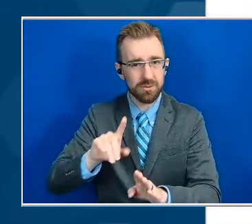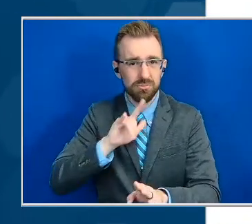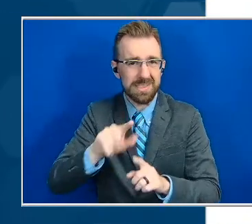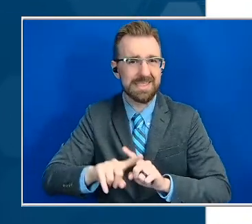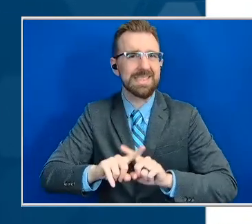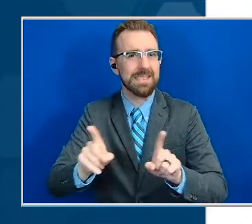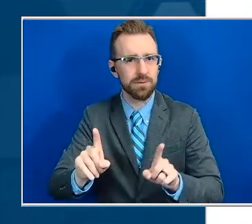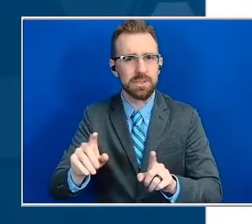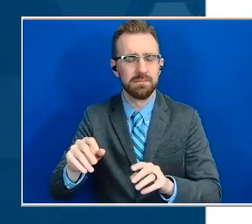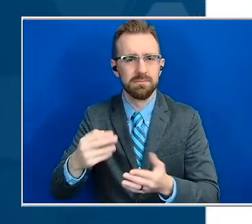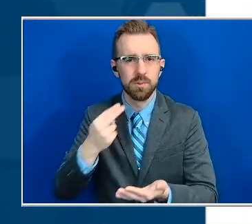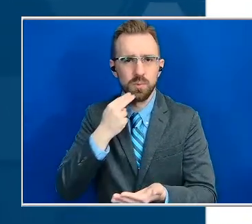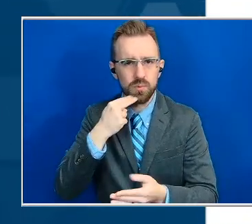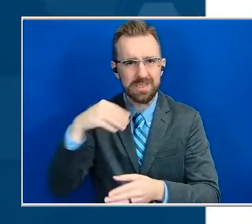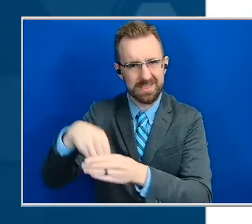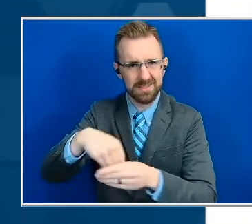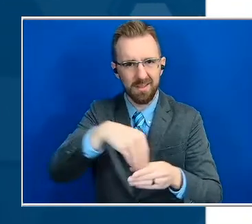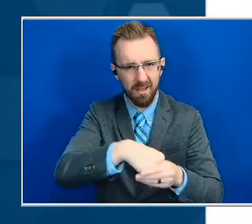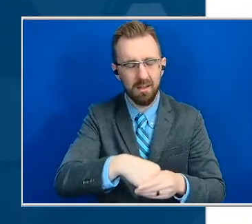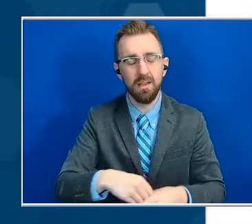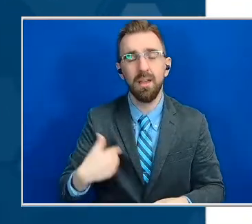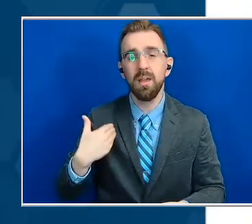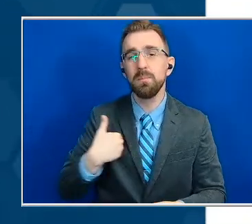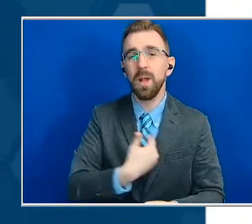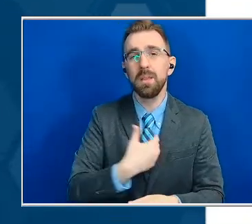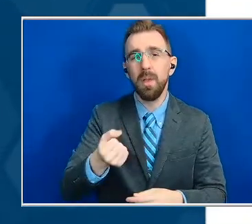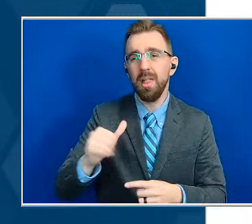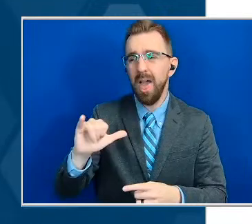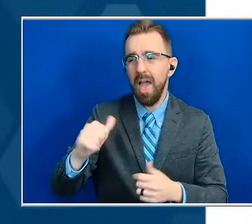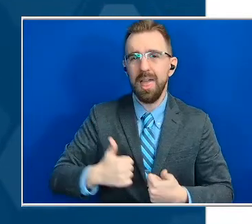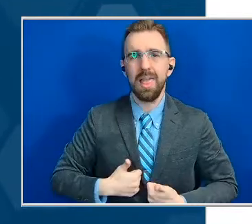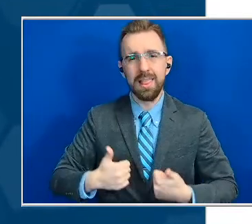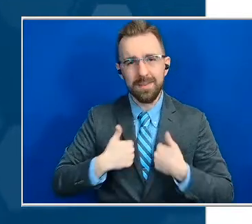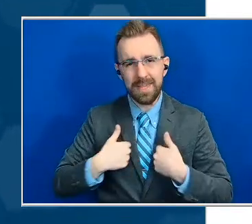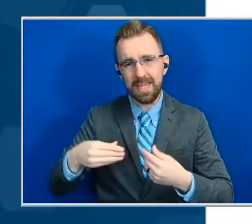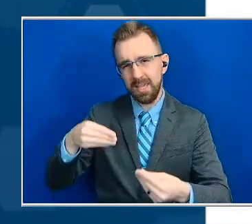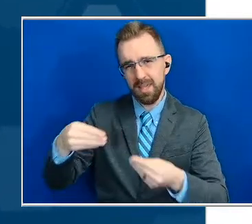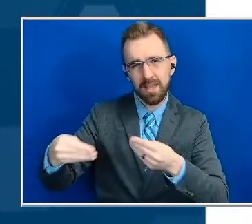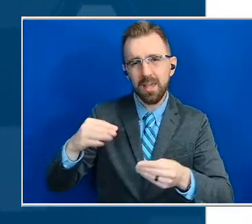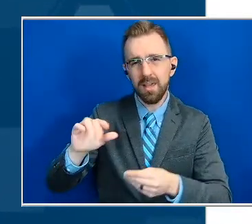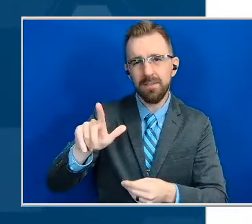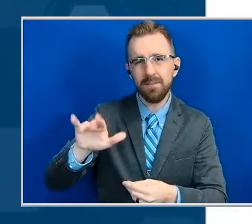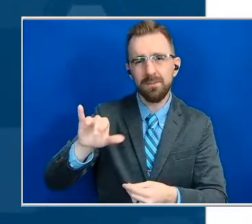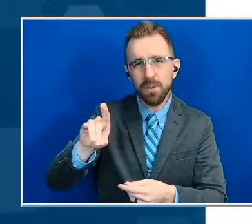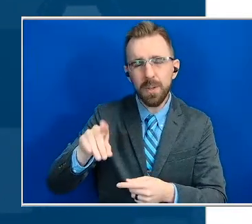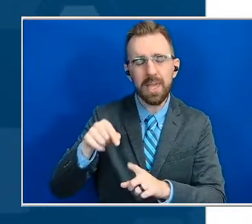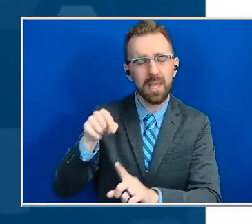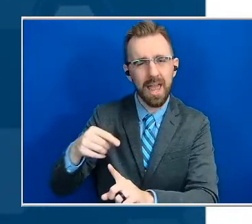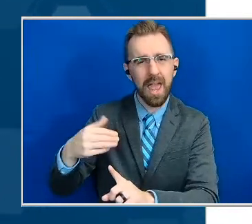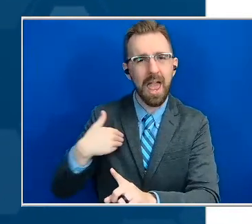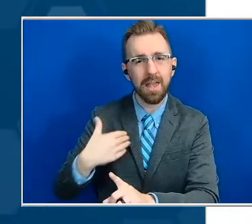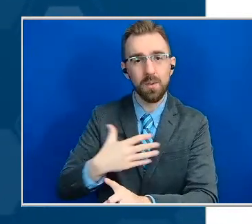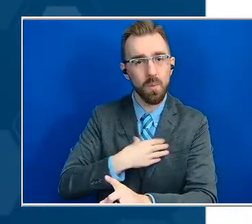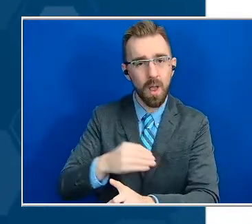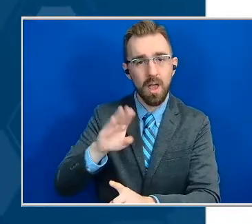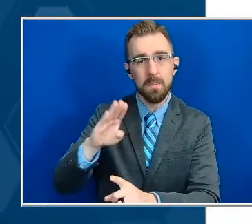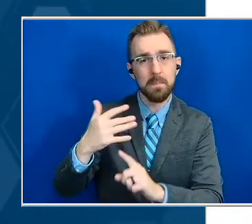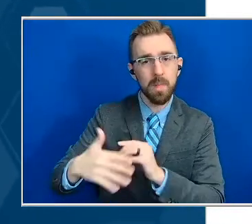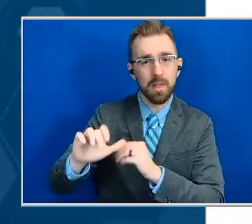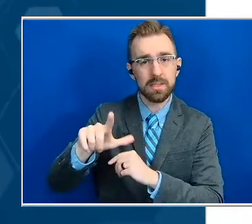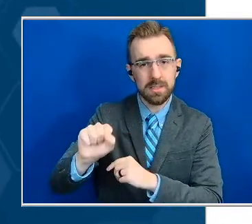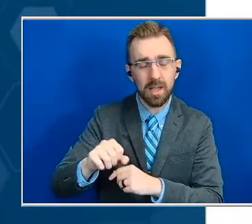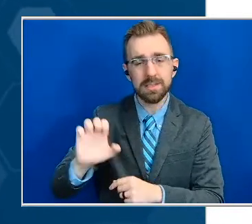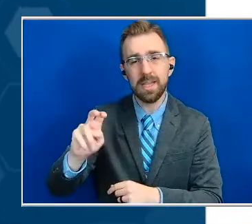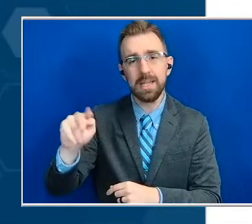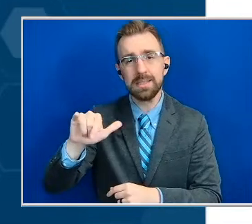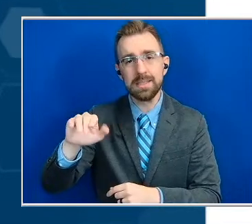addition, I think of breast milk as a living, dynamic fluid because it has white blood cells, it has enzymes, it has